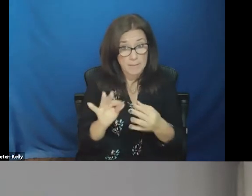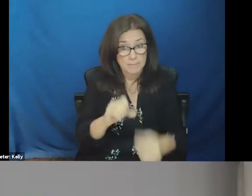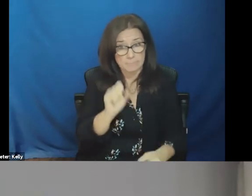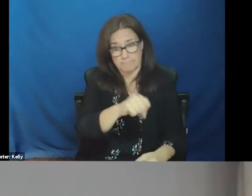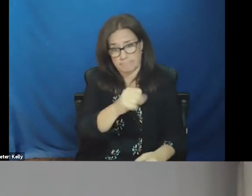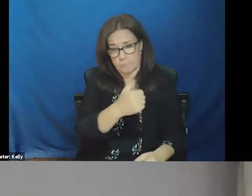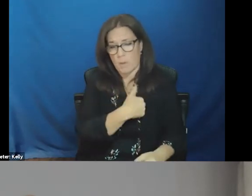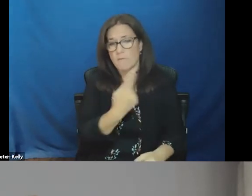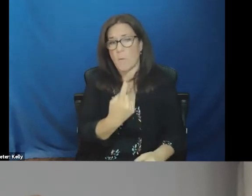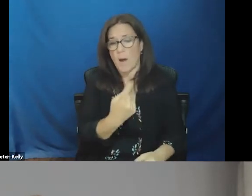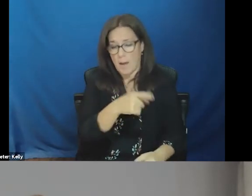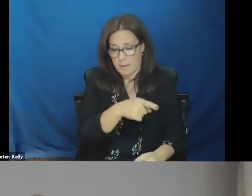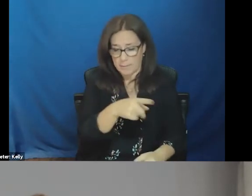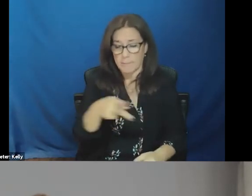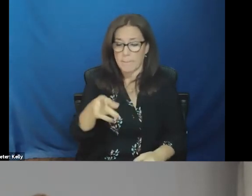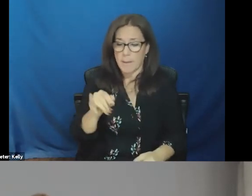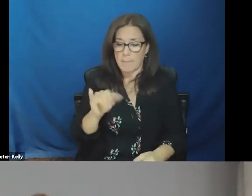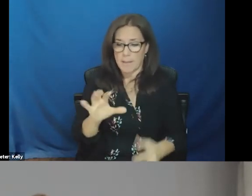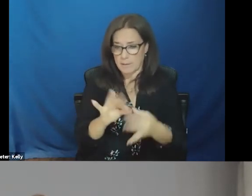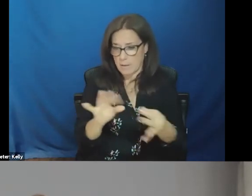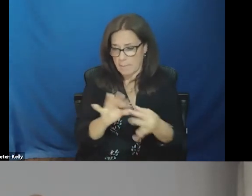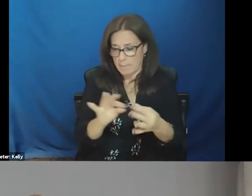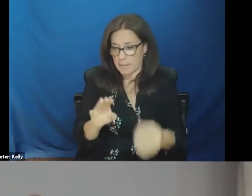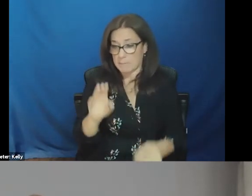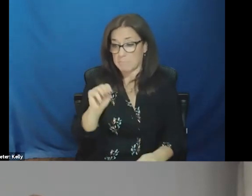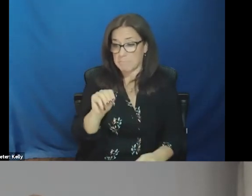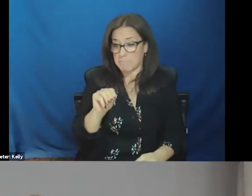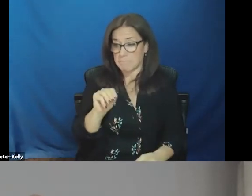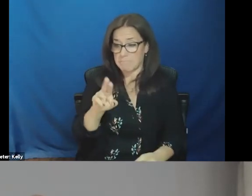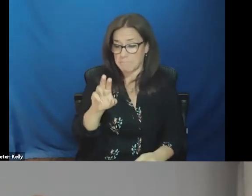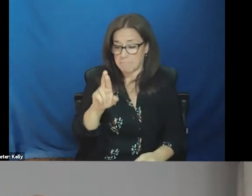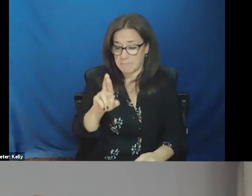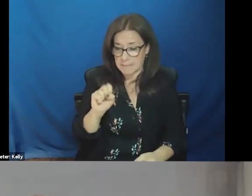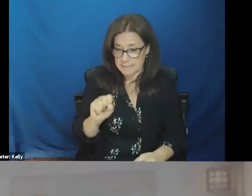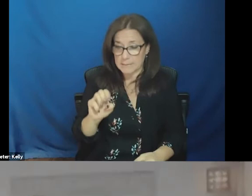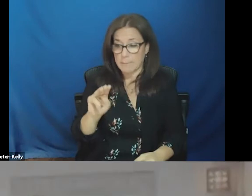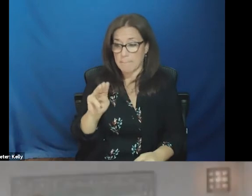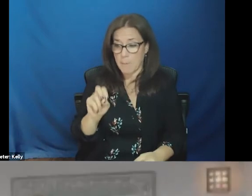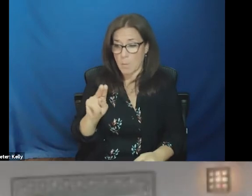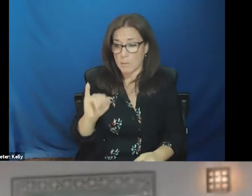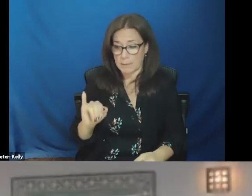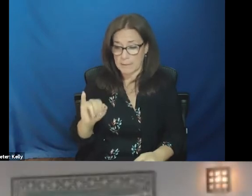one public comment, Ms. Moni DeWitt.